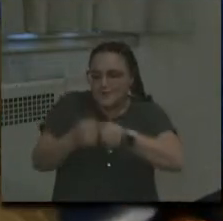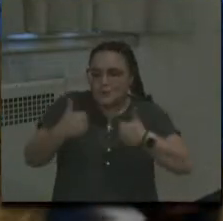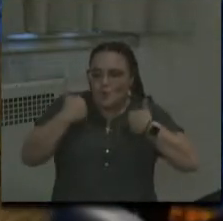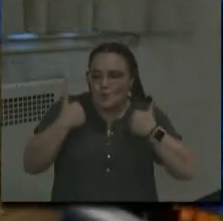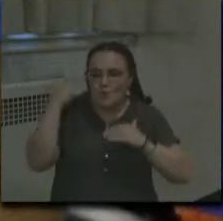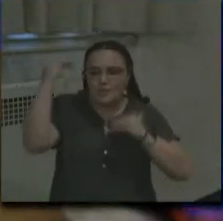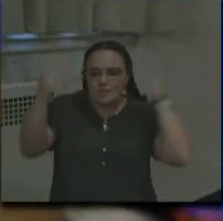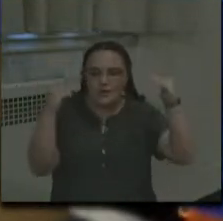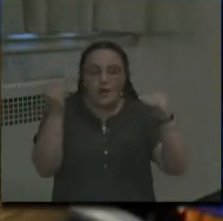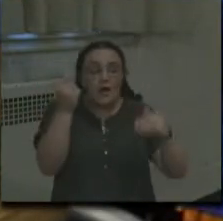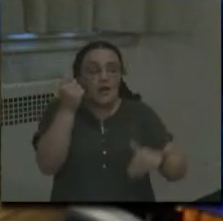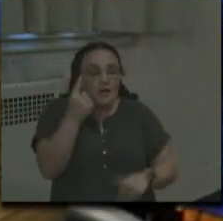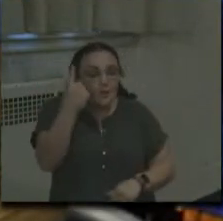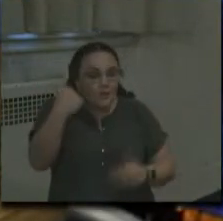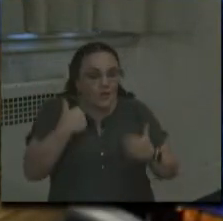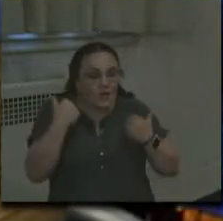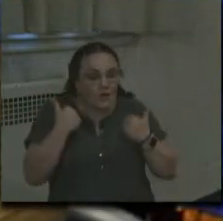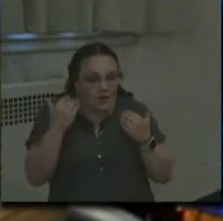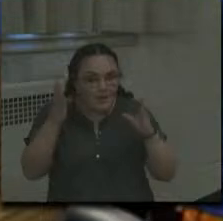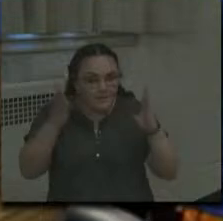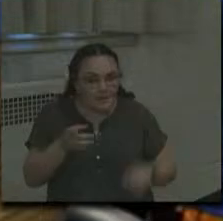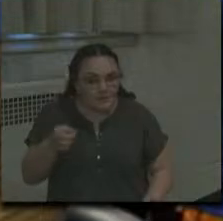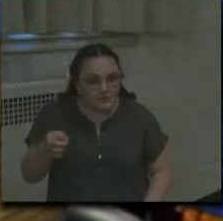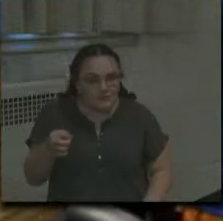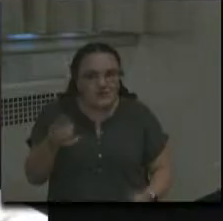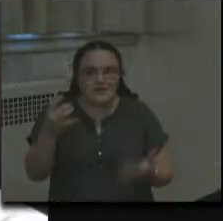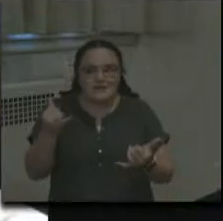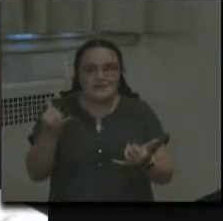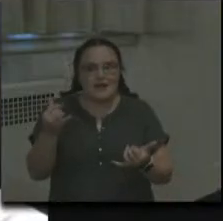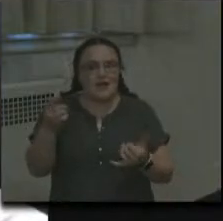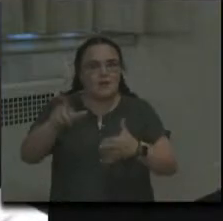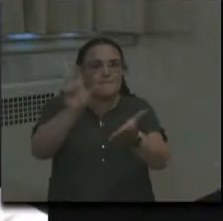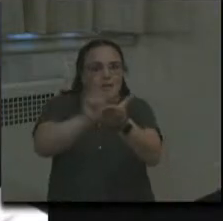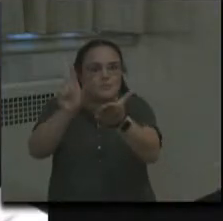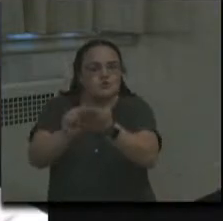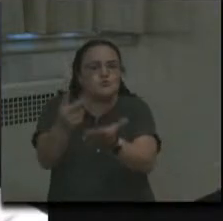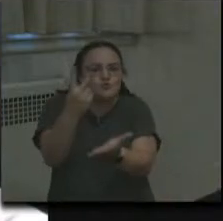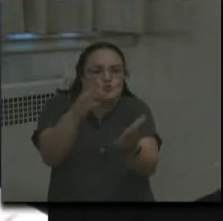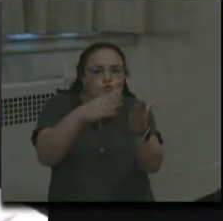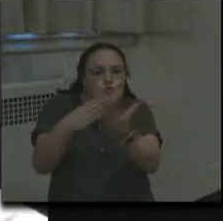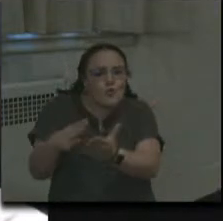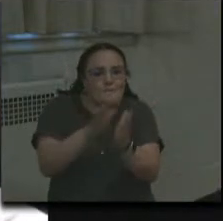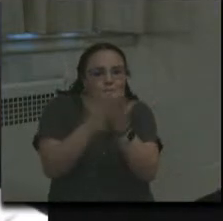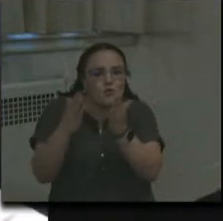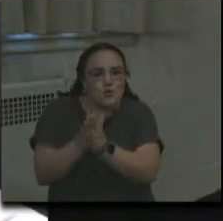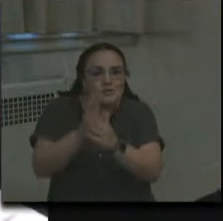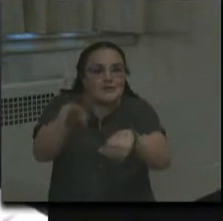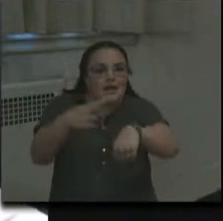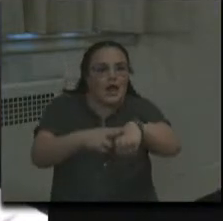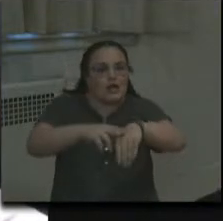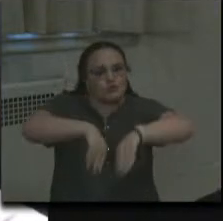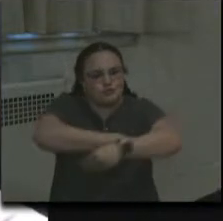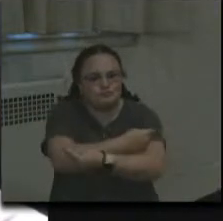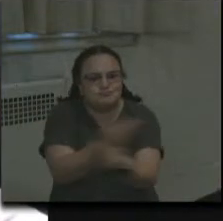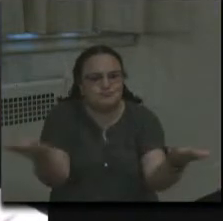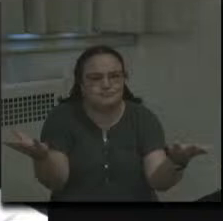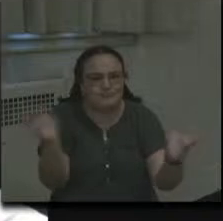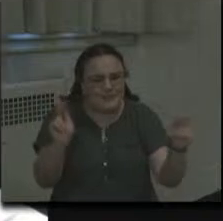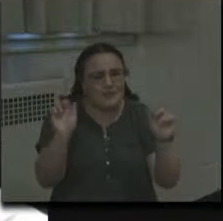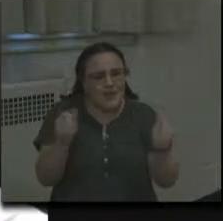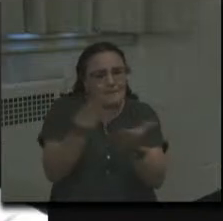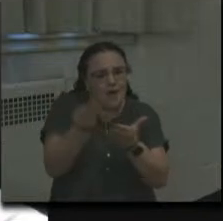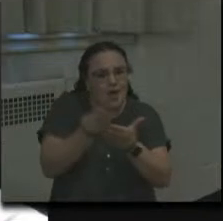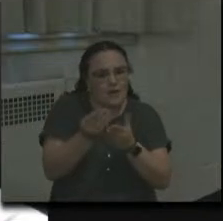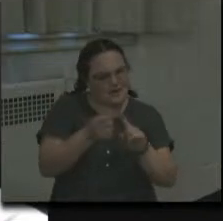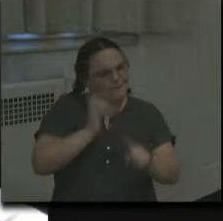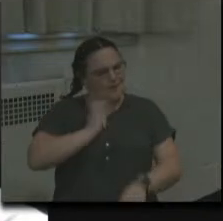the one youth that we brought in is now, he has published 2 cookbooks nationally. And he's a Prince